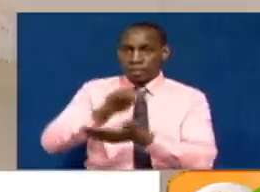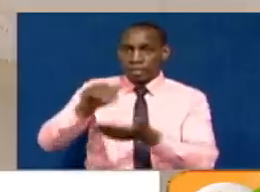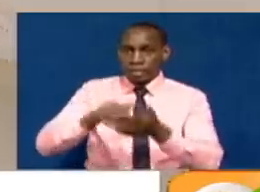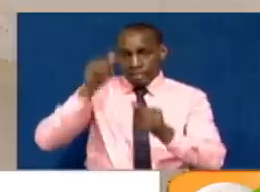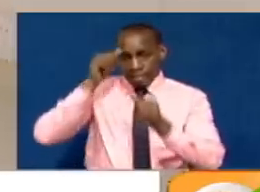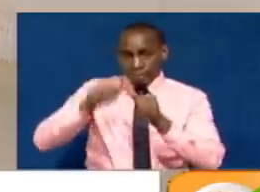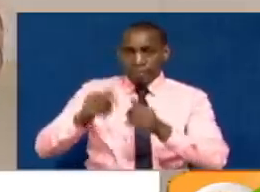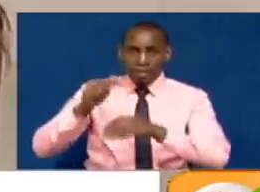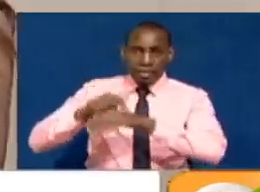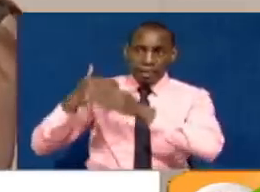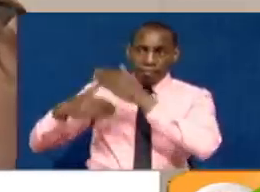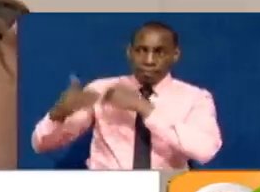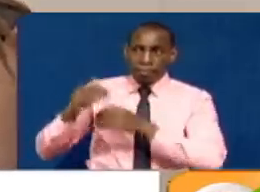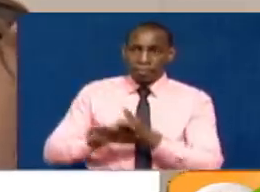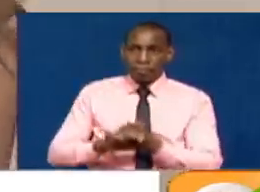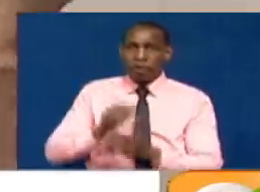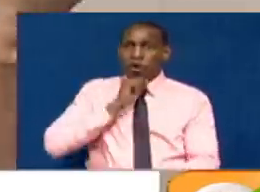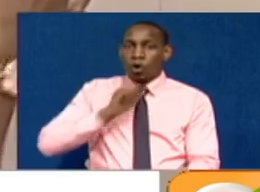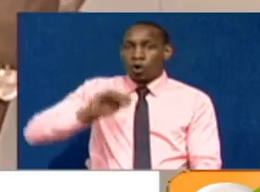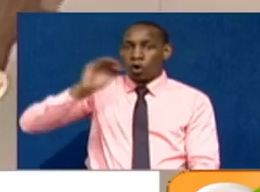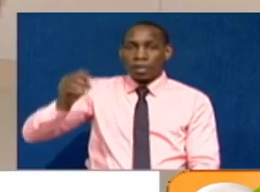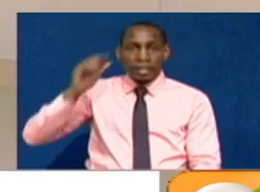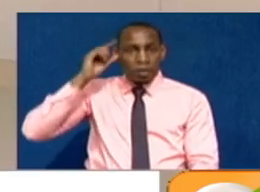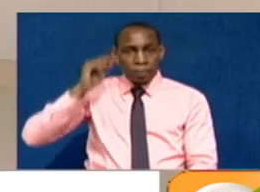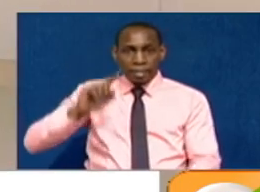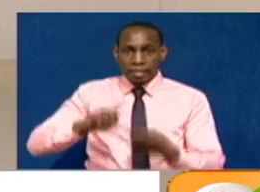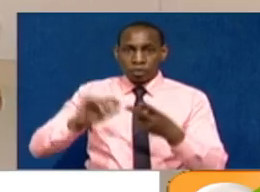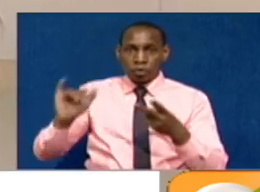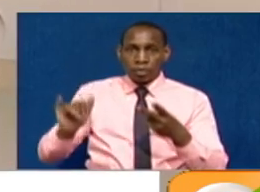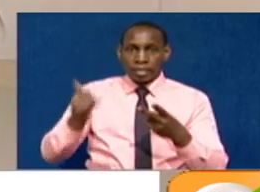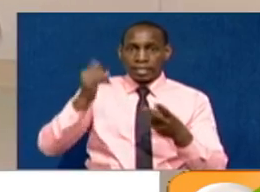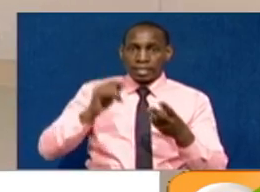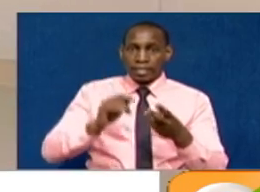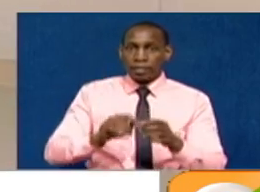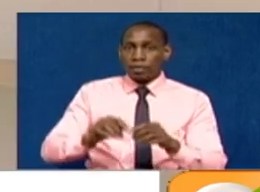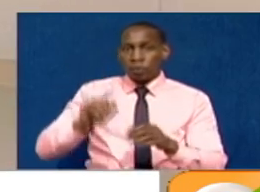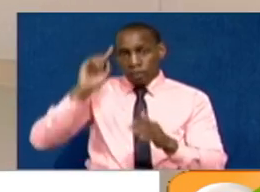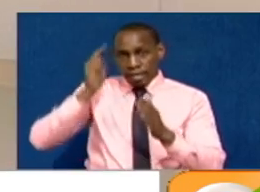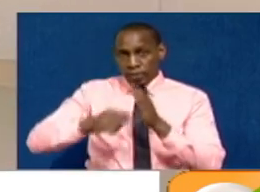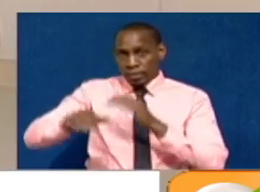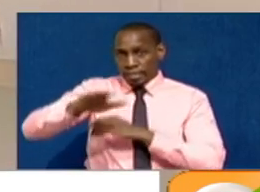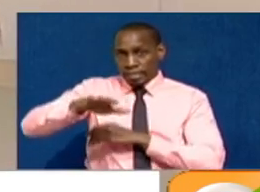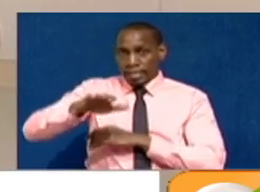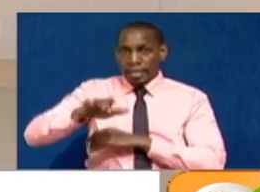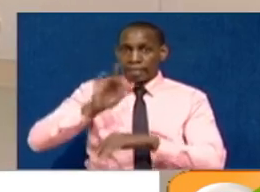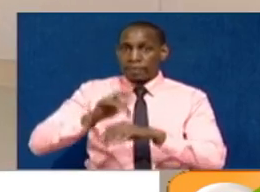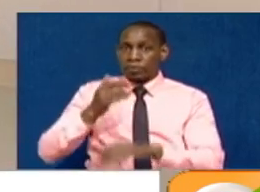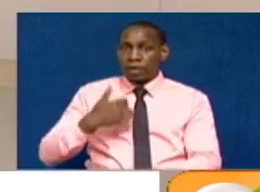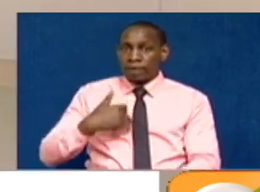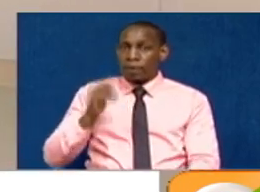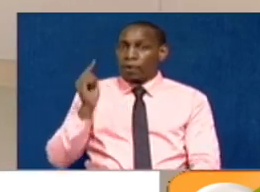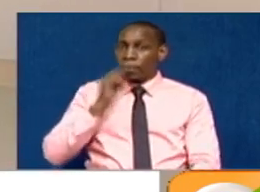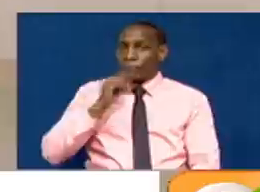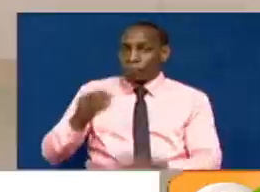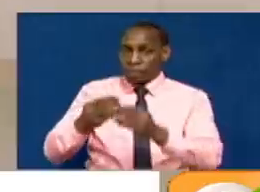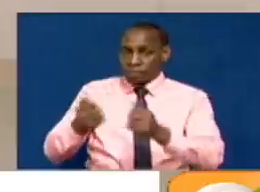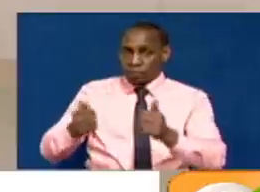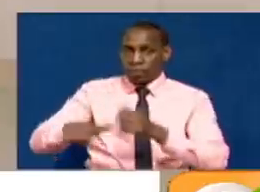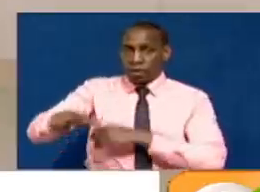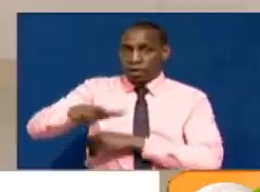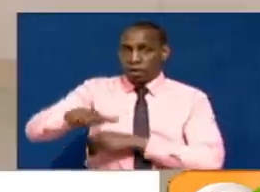what happened in the beginning with Old Town in Mombasa, with Isli? It would now be to identify areas where there have been infections and deal with it at